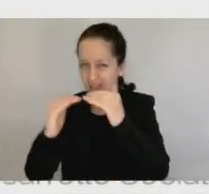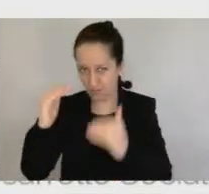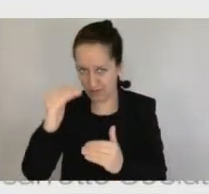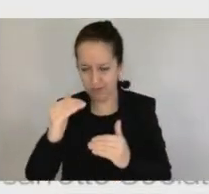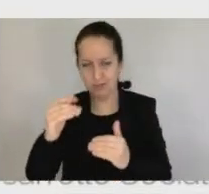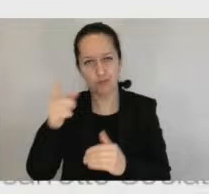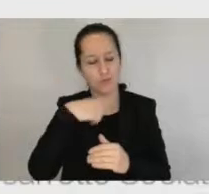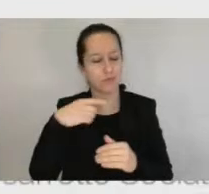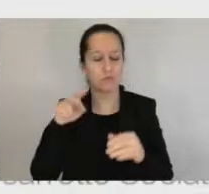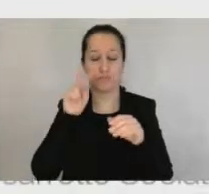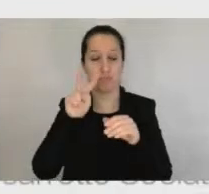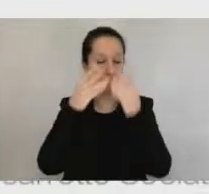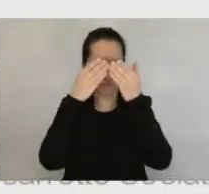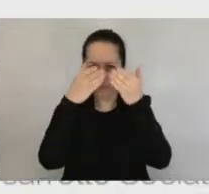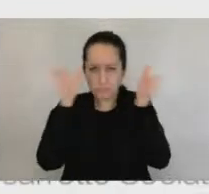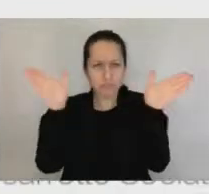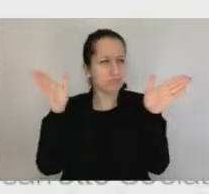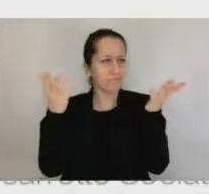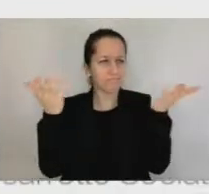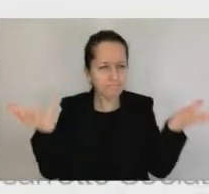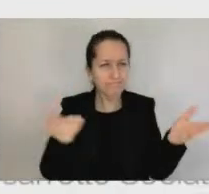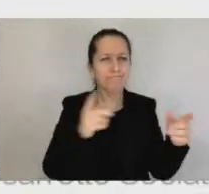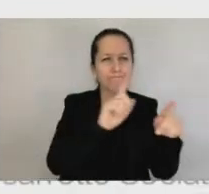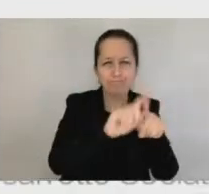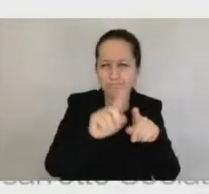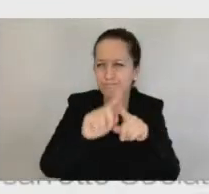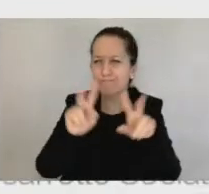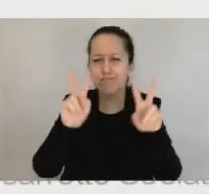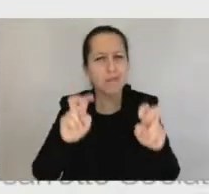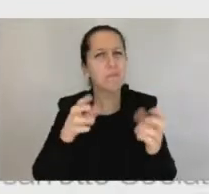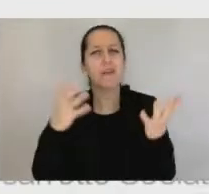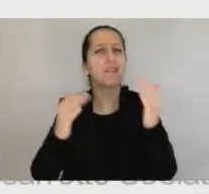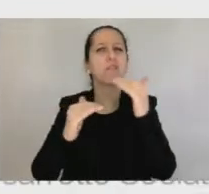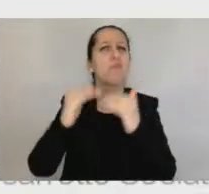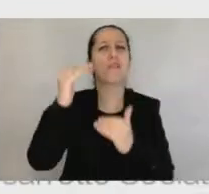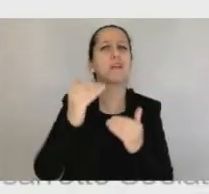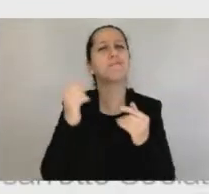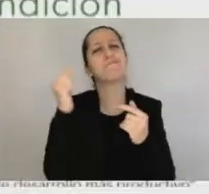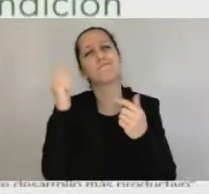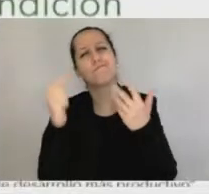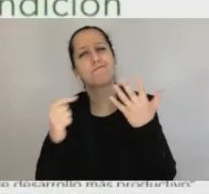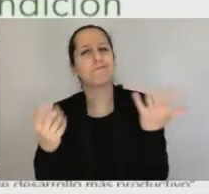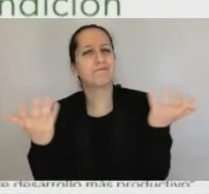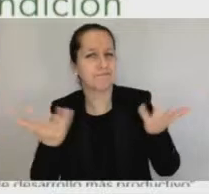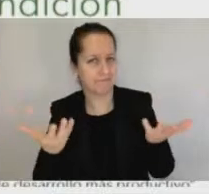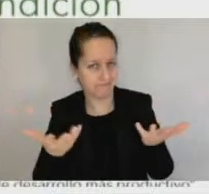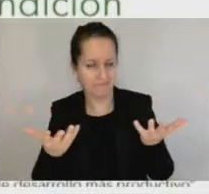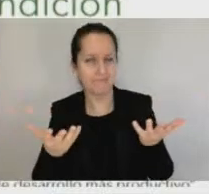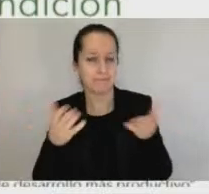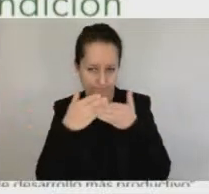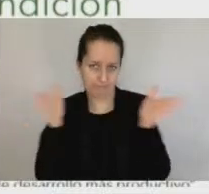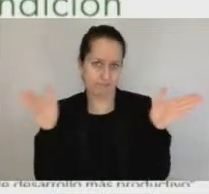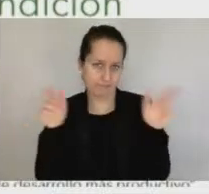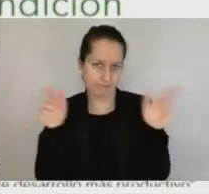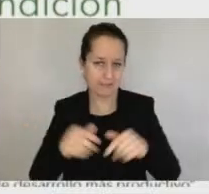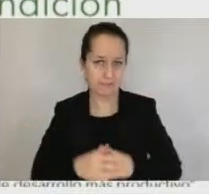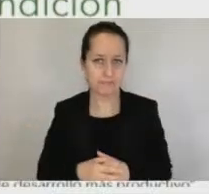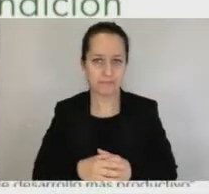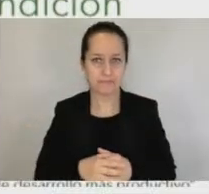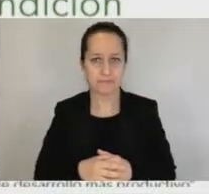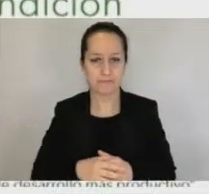And we are trying to expand our approach and focus on another dimension of inequality in the region.